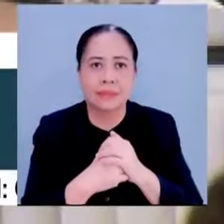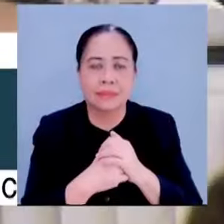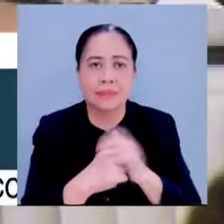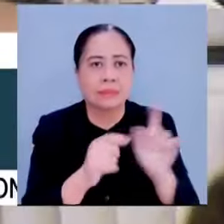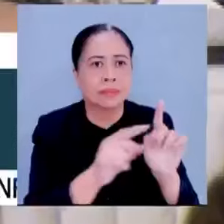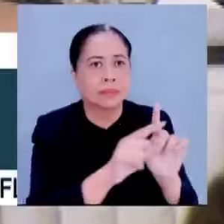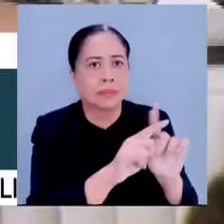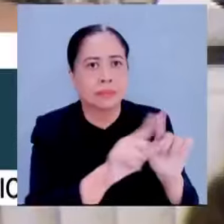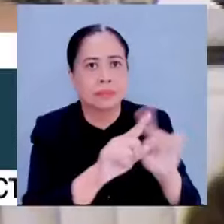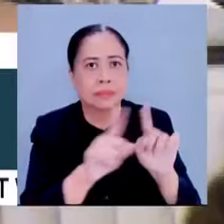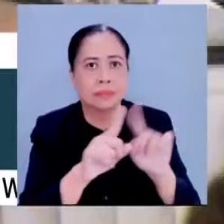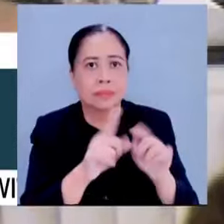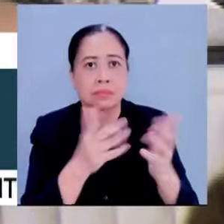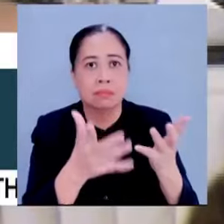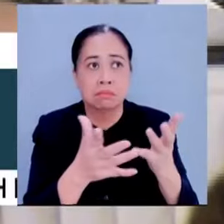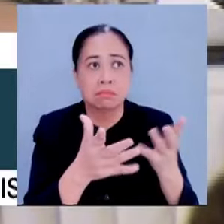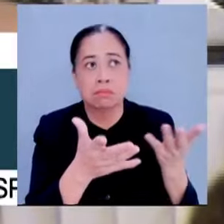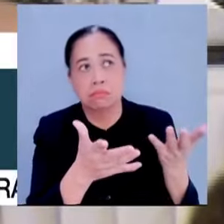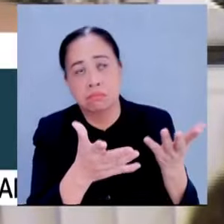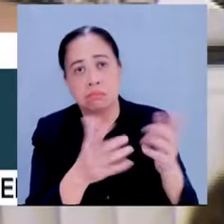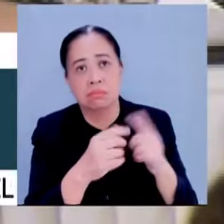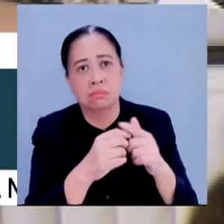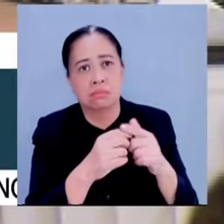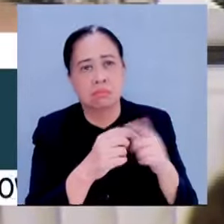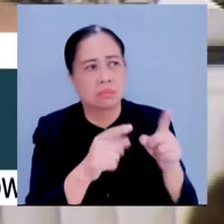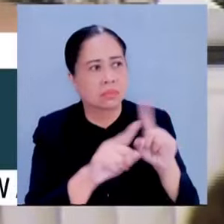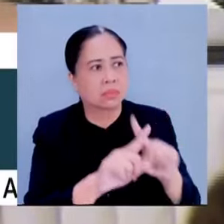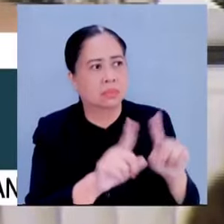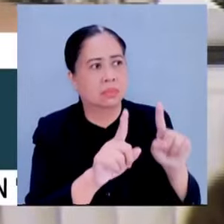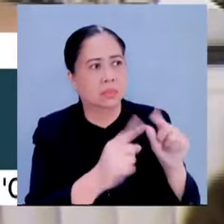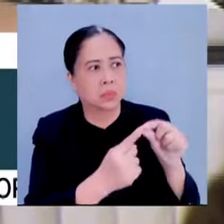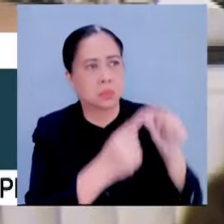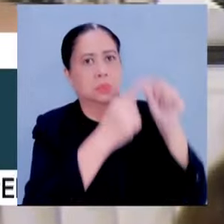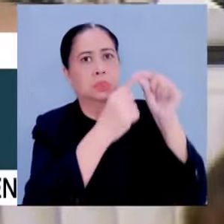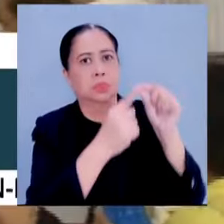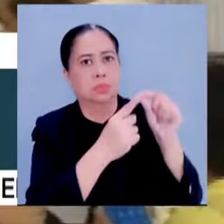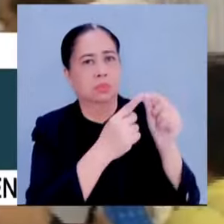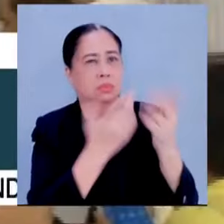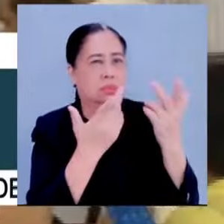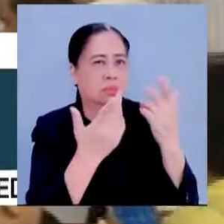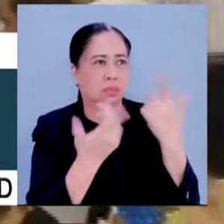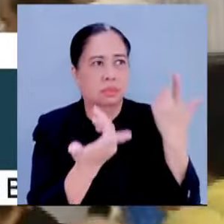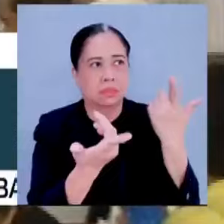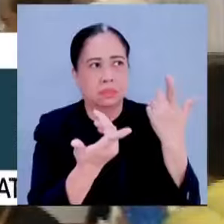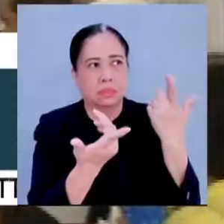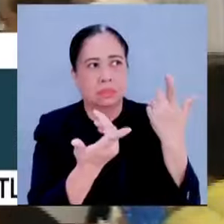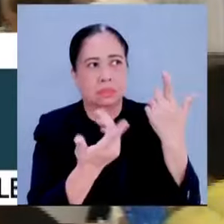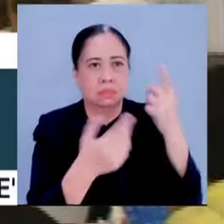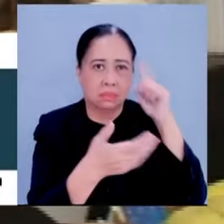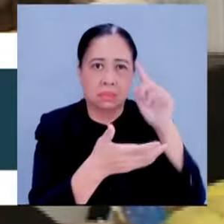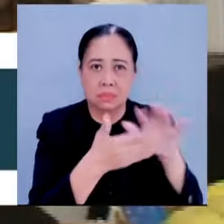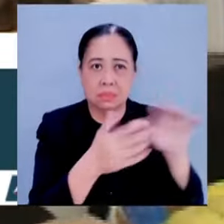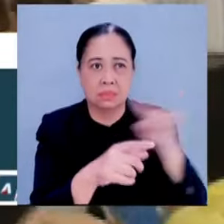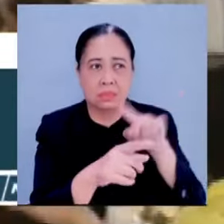sectors that may be bound by distinct aptitudes or distinct